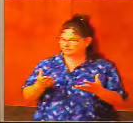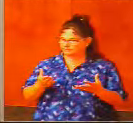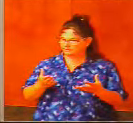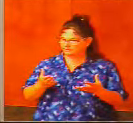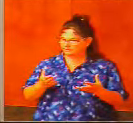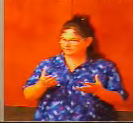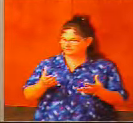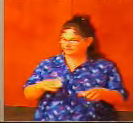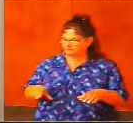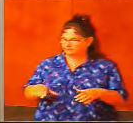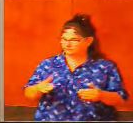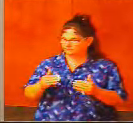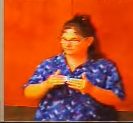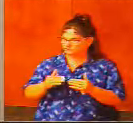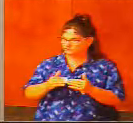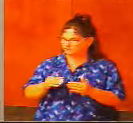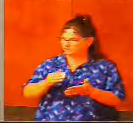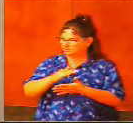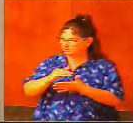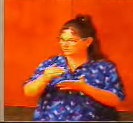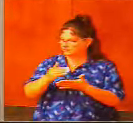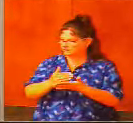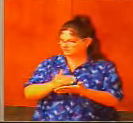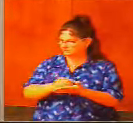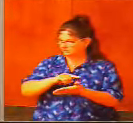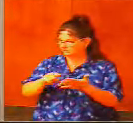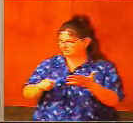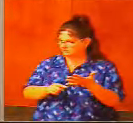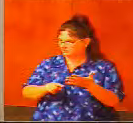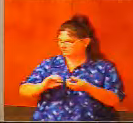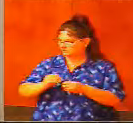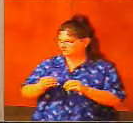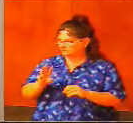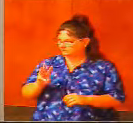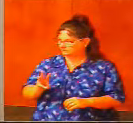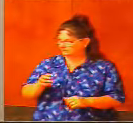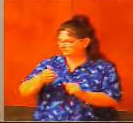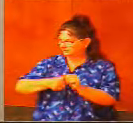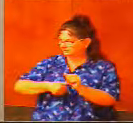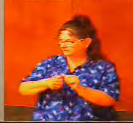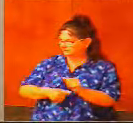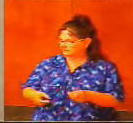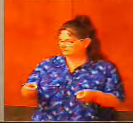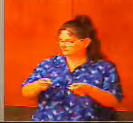justice. Lesson number 6, every sinner